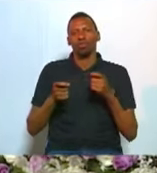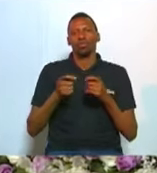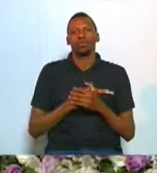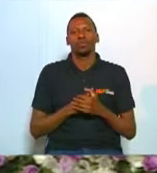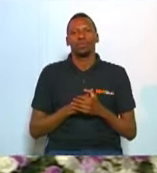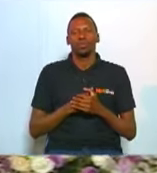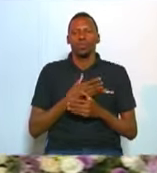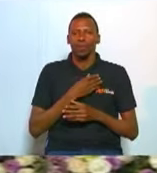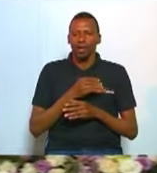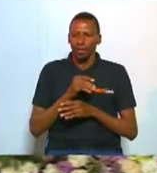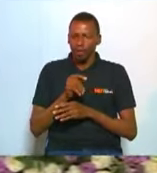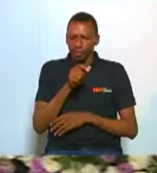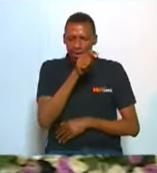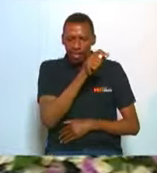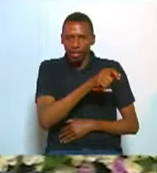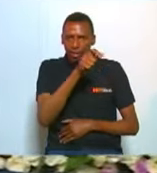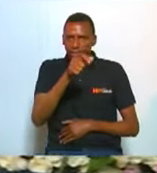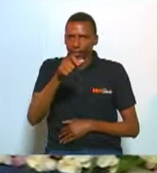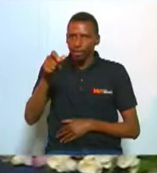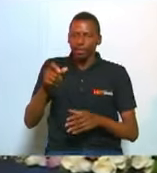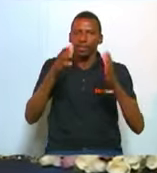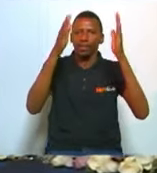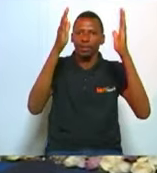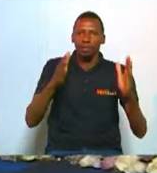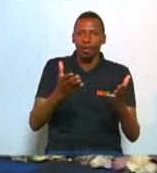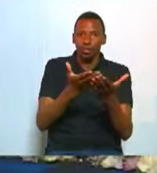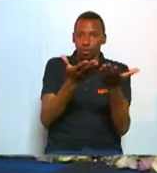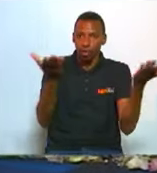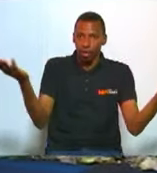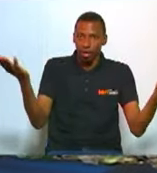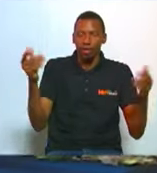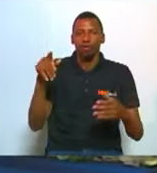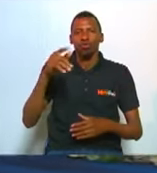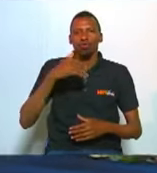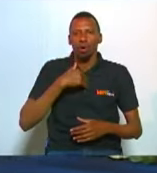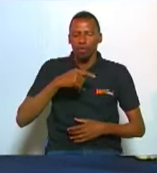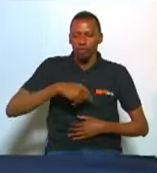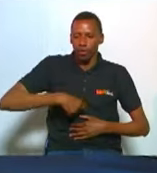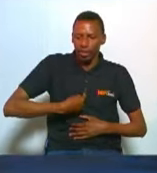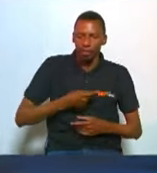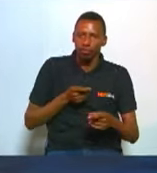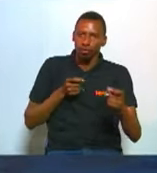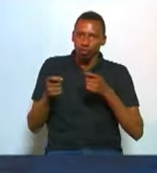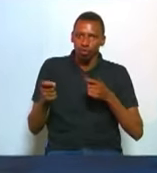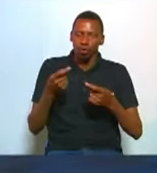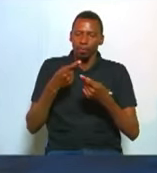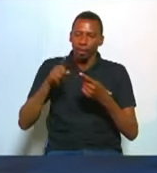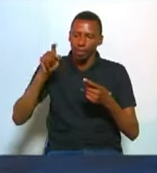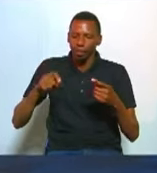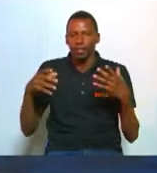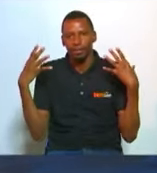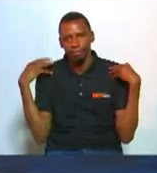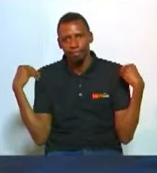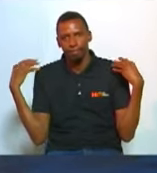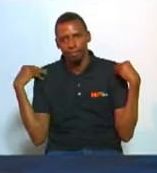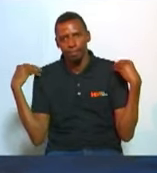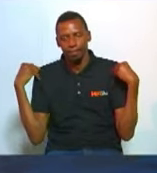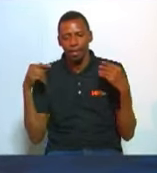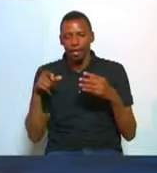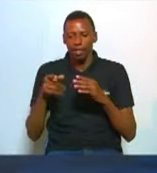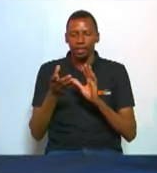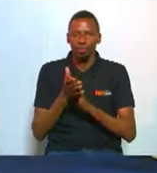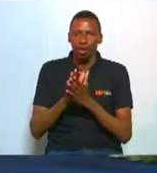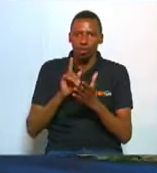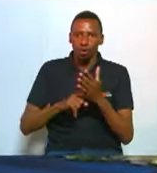And everyone here, you have self-control, but you have to exercise it so that it can become stronger